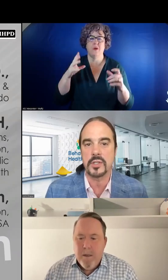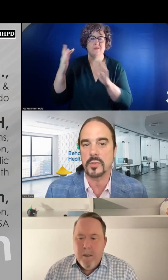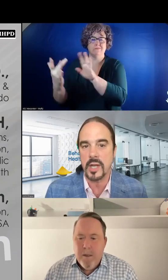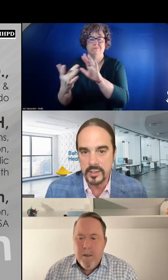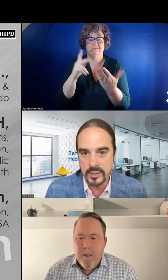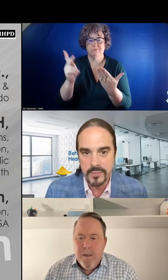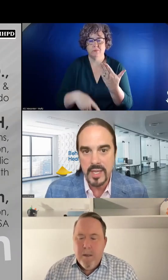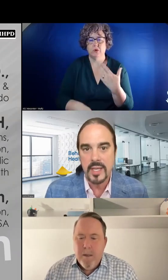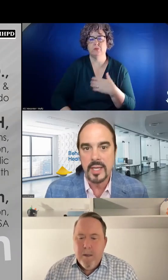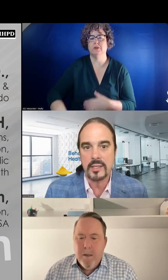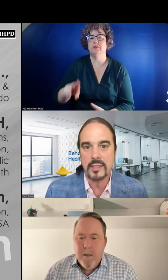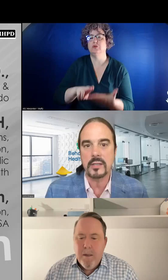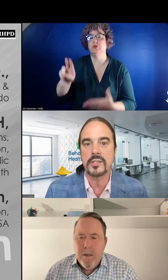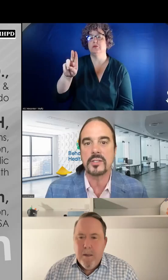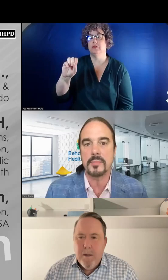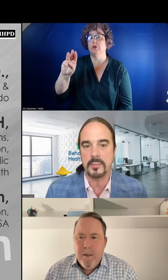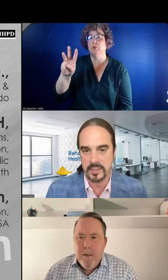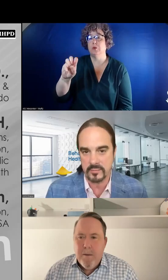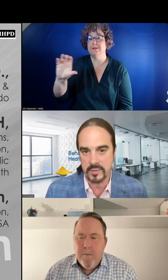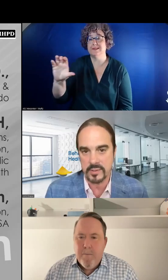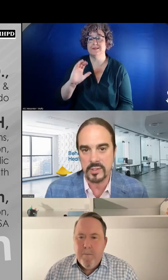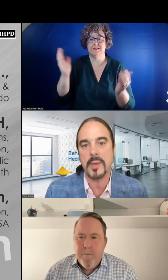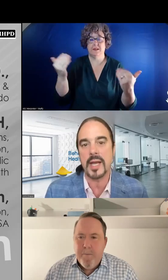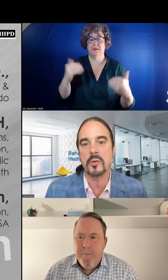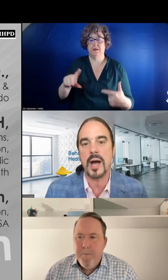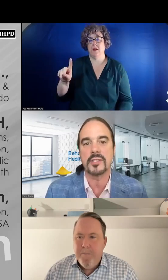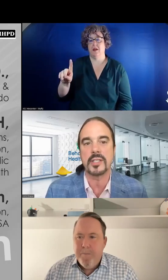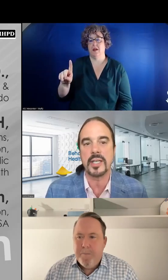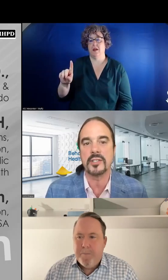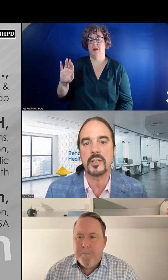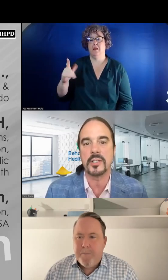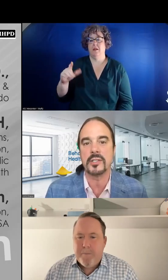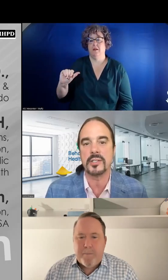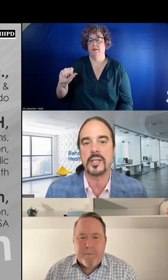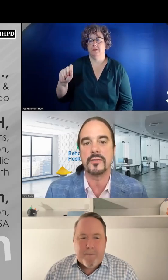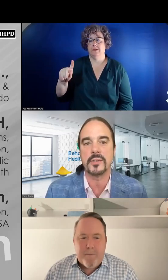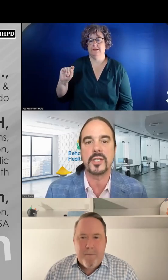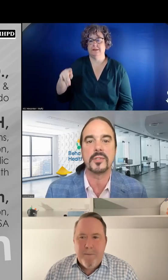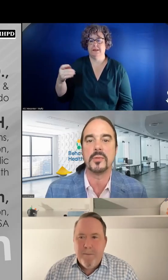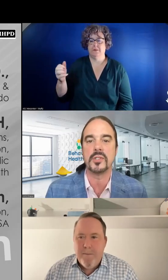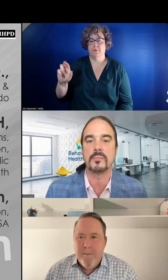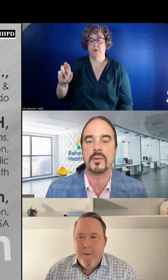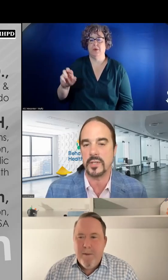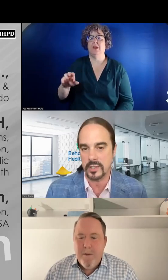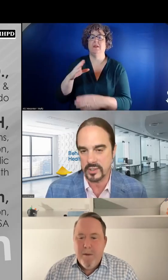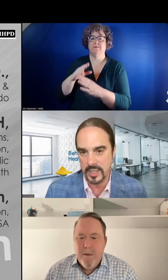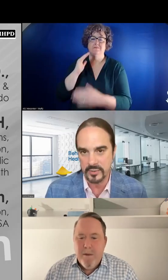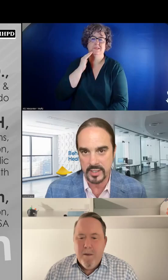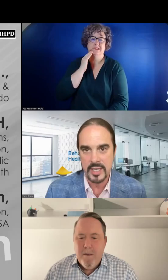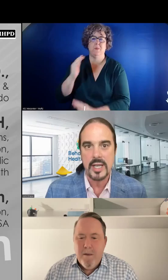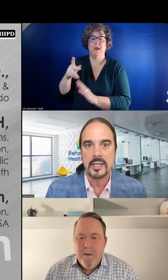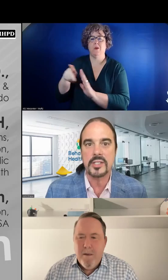Intervention, University of Wisconsin, and Douglas Tipperman with Tobacco Policy Liaison. He's at the Center for Substance Abuse Prevention